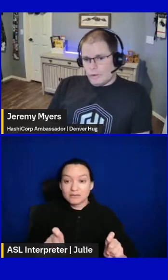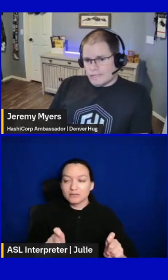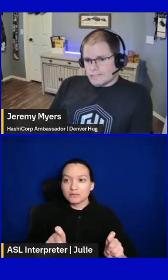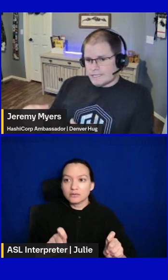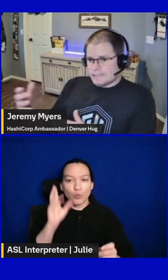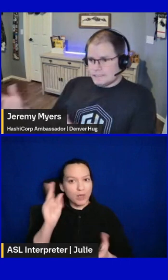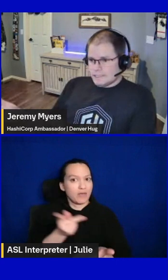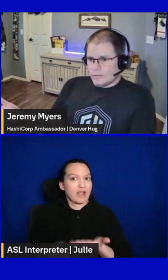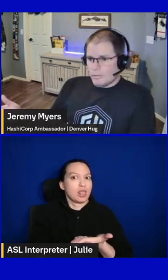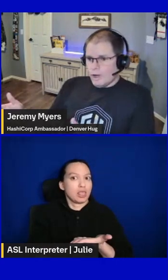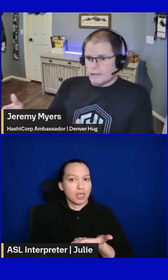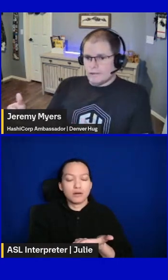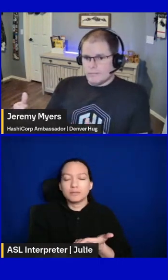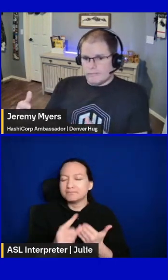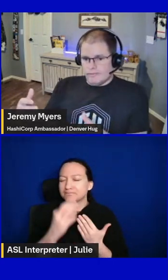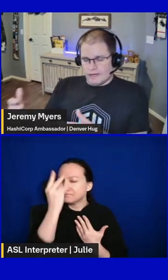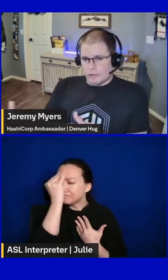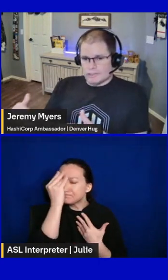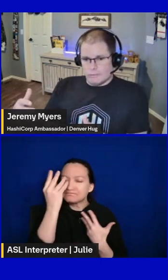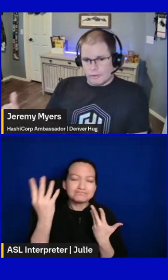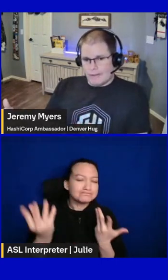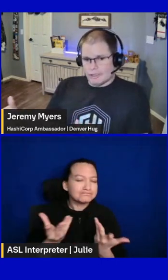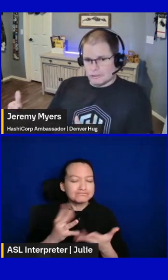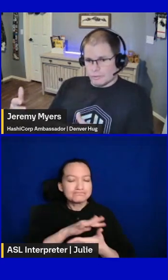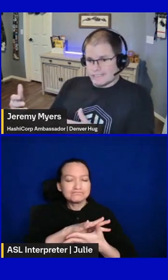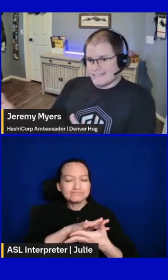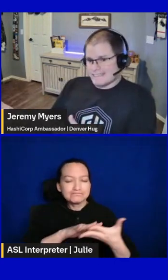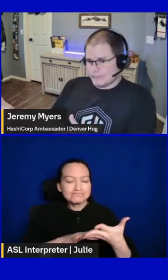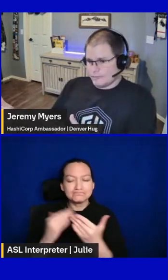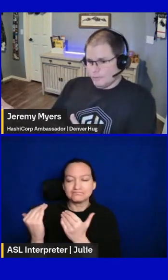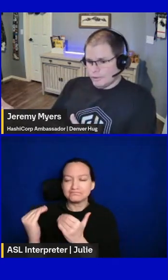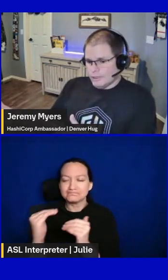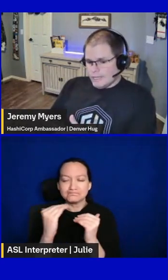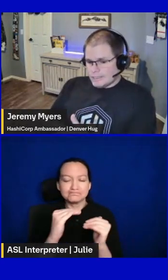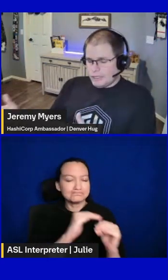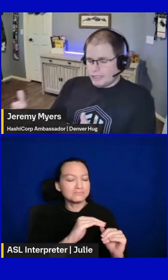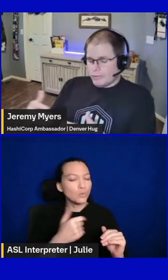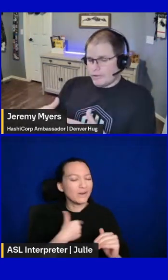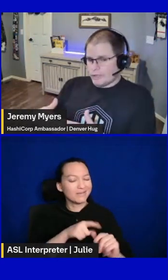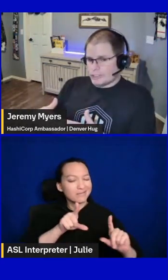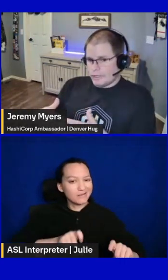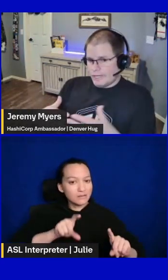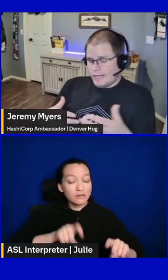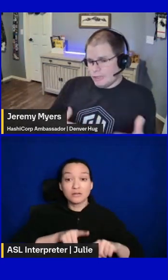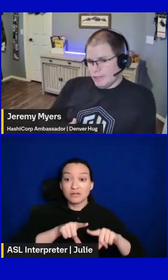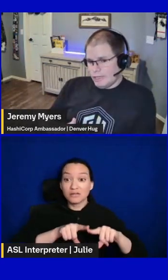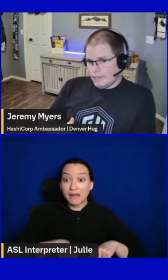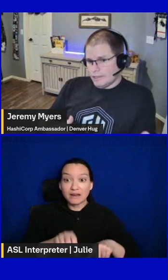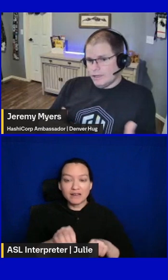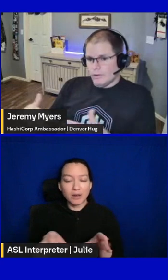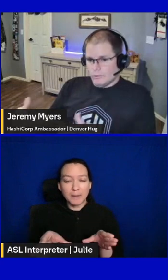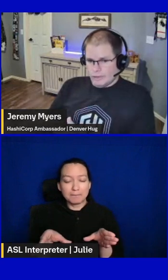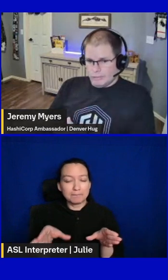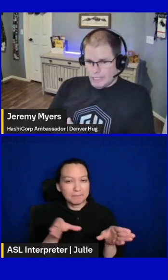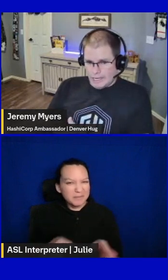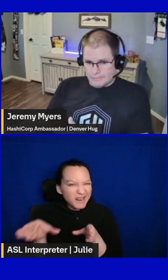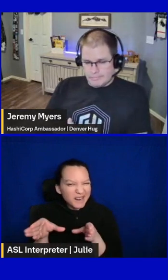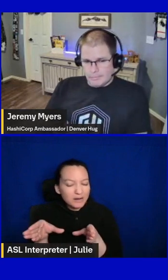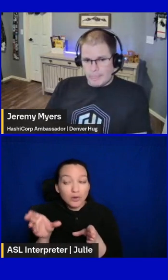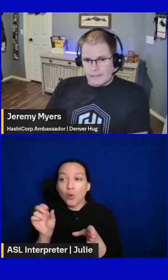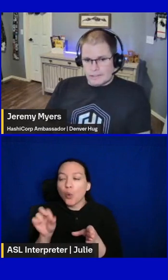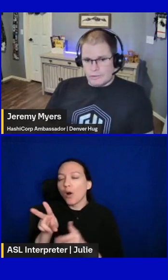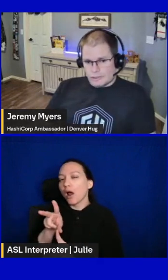And so we want to consider what variables and parameters we're testing for, depending on whether we're doing a plan or an